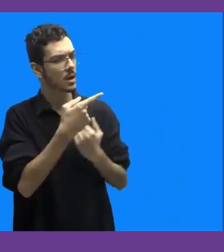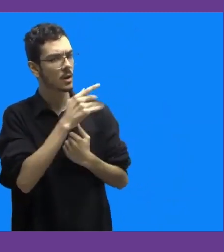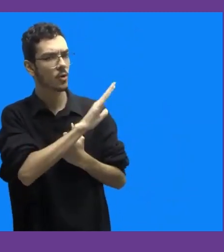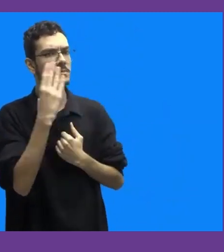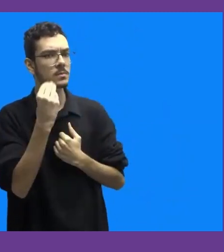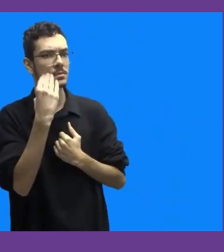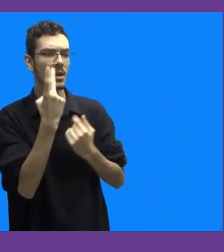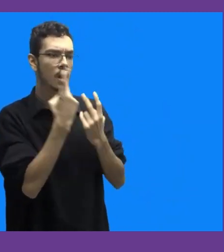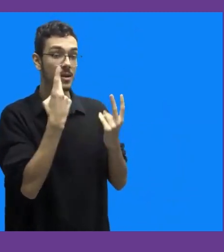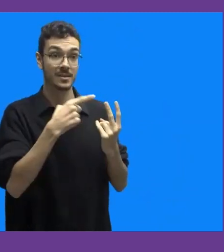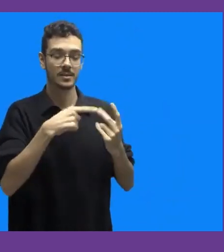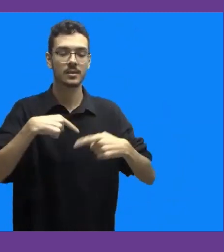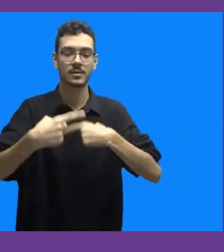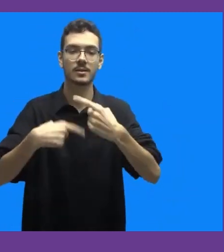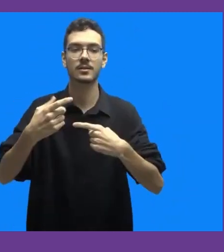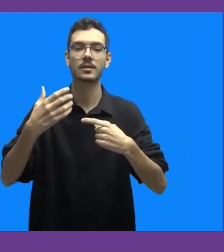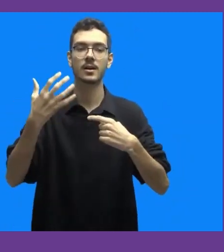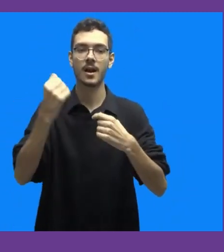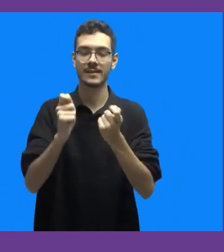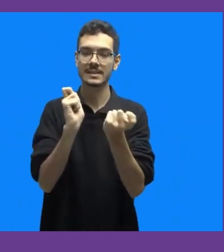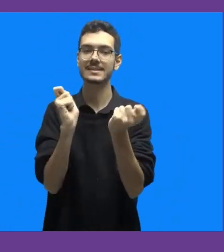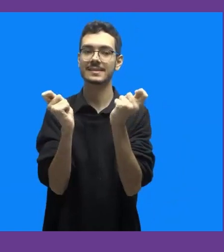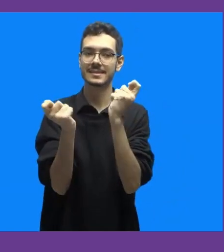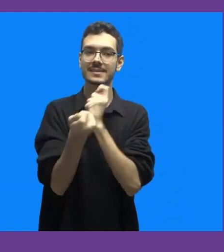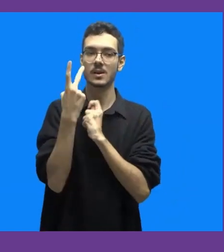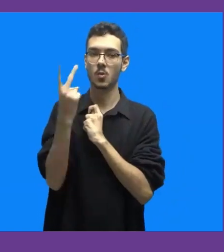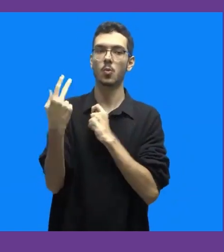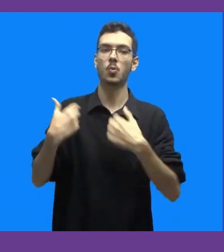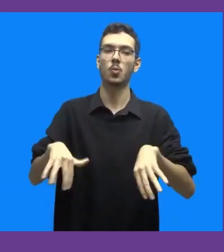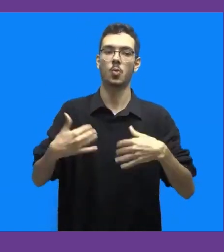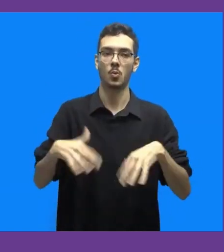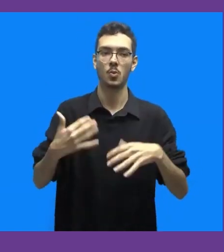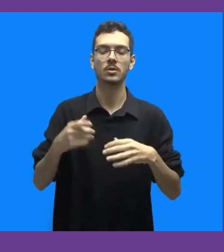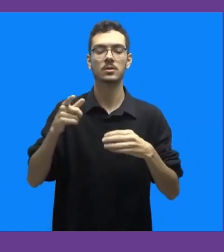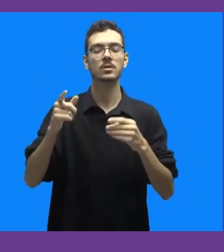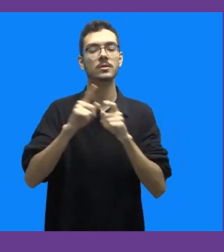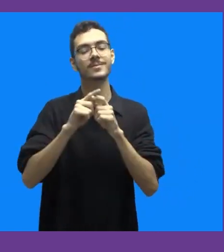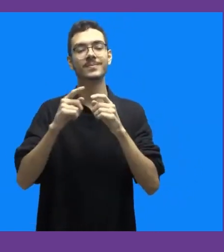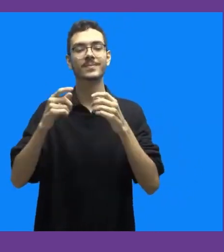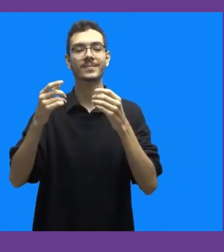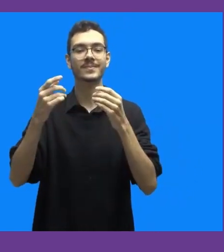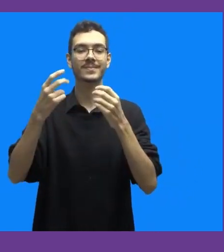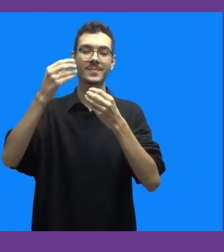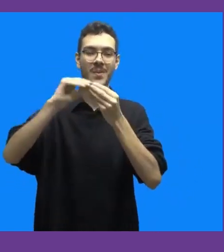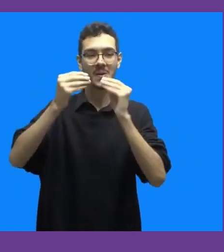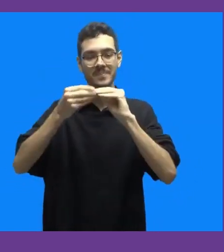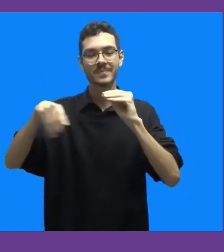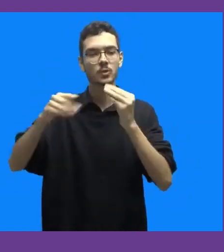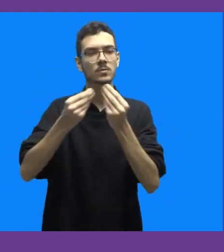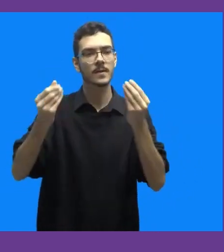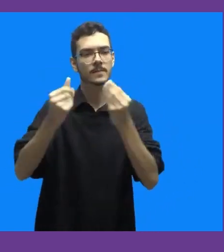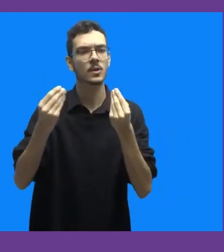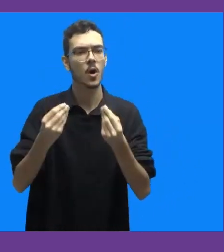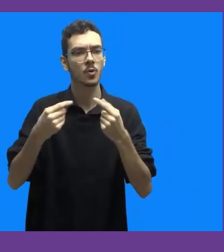perspectives, new ways of solving old problems. So I invite you to come in this afternoon because